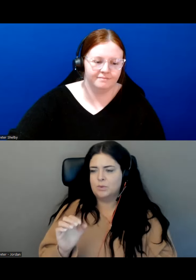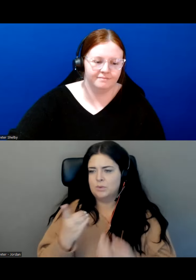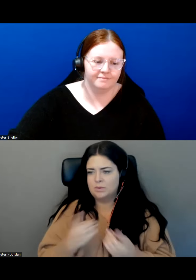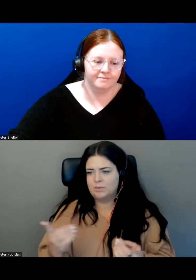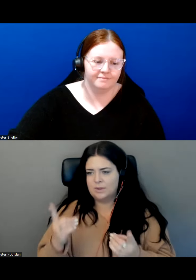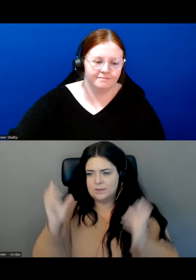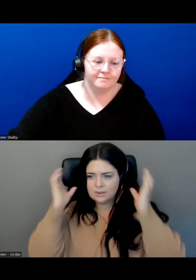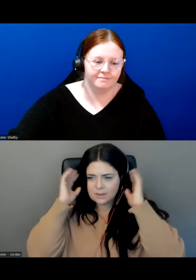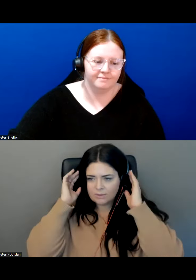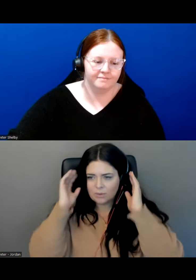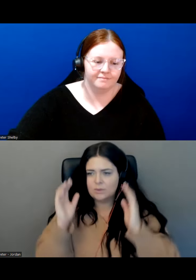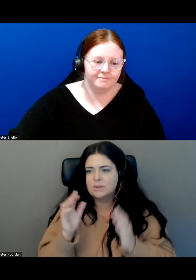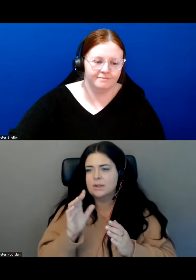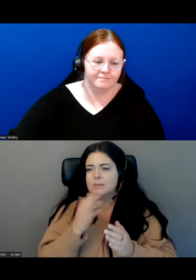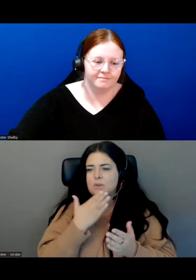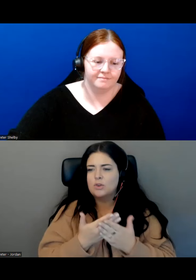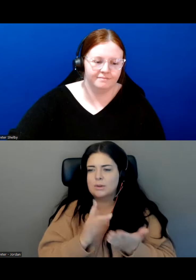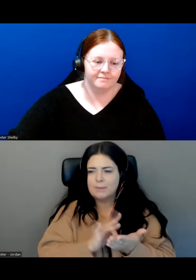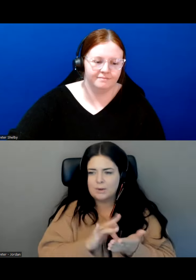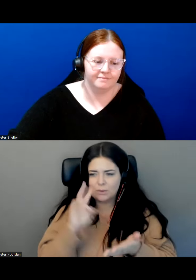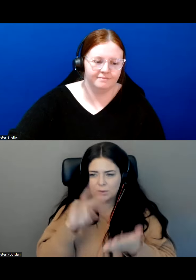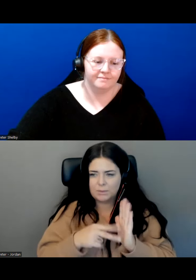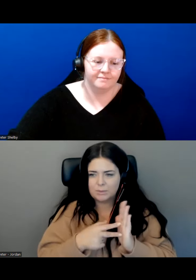loss. So I'm not sure if